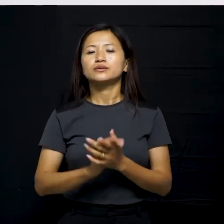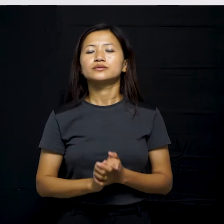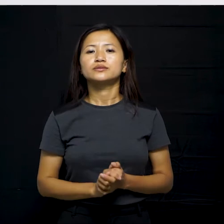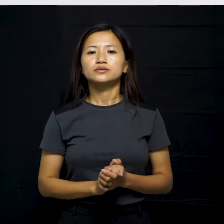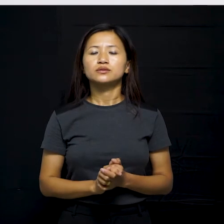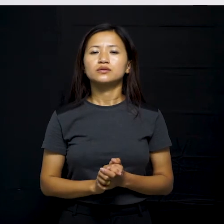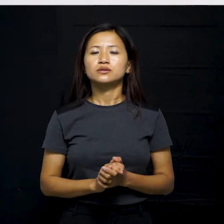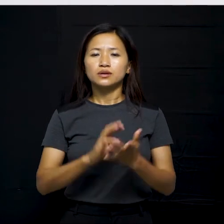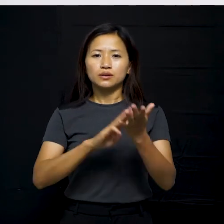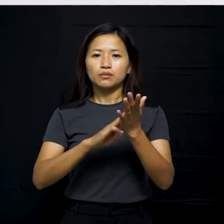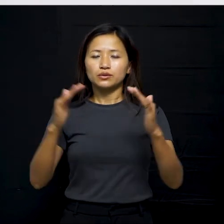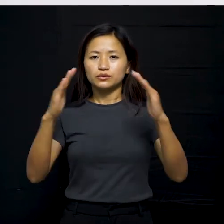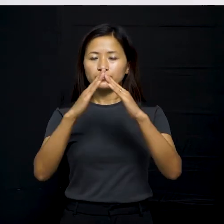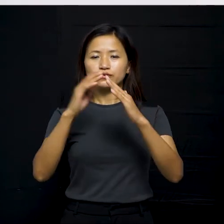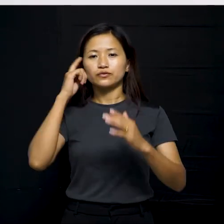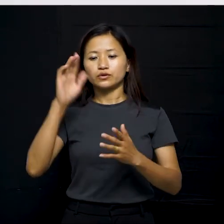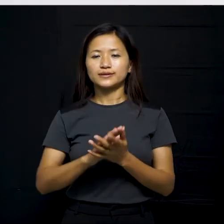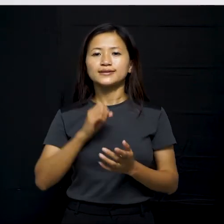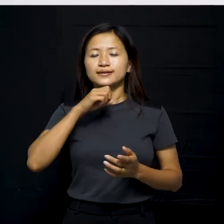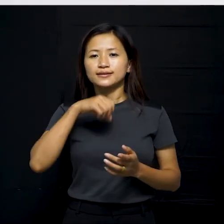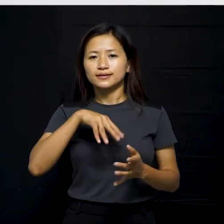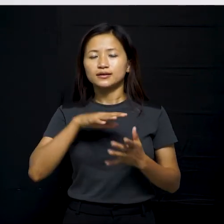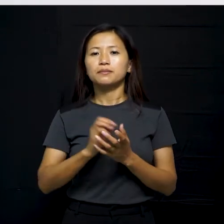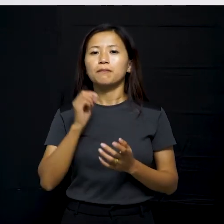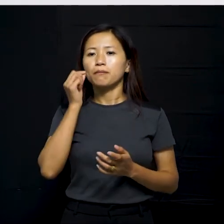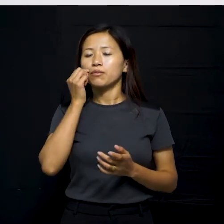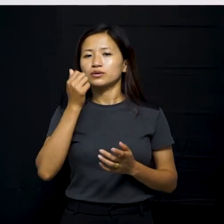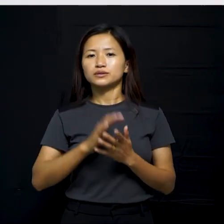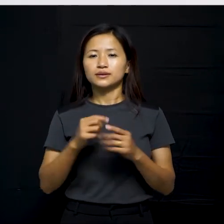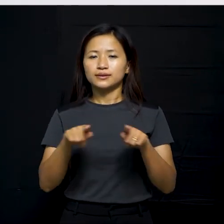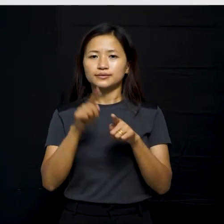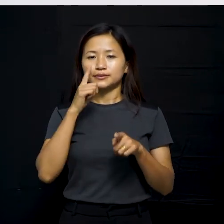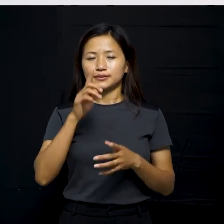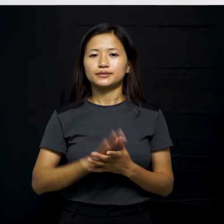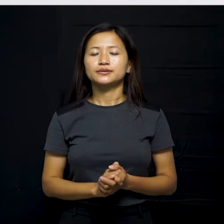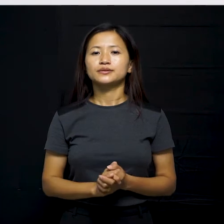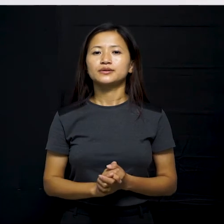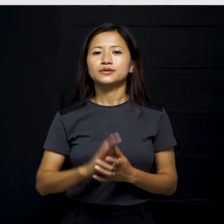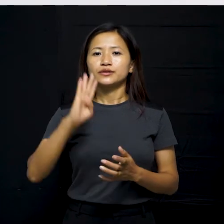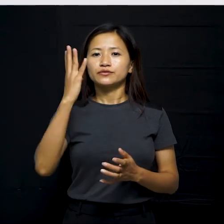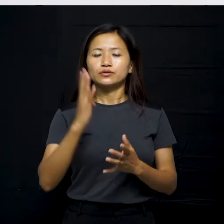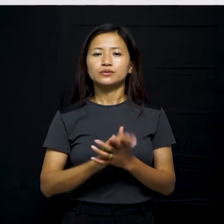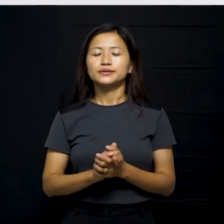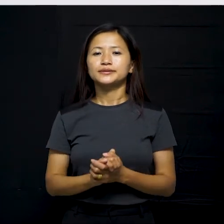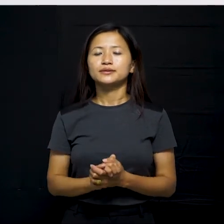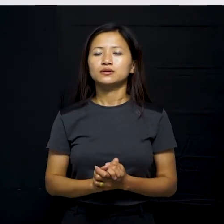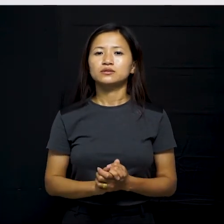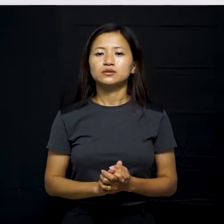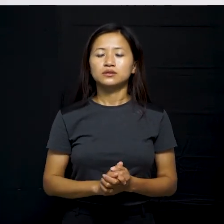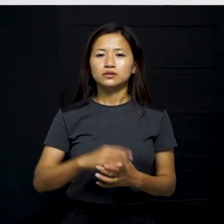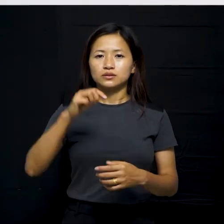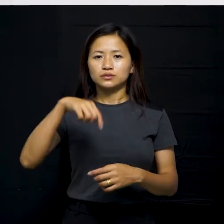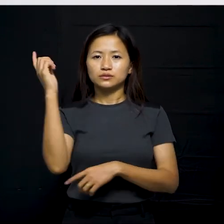the morung is a dormitory for the young boys and girls, okay? And the fourth one is